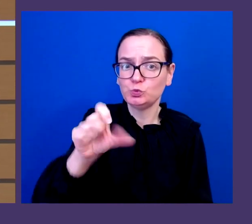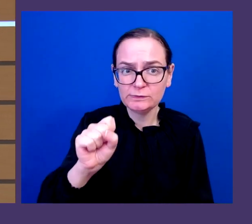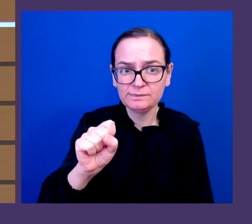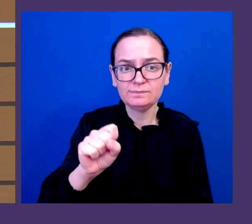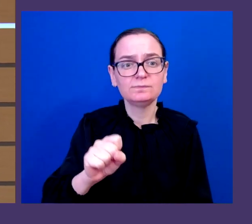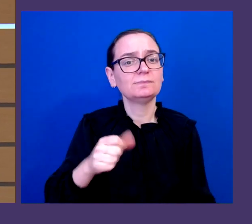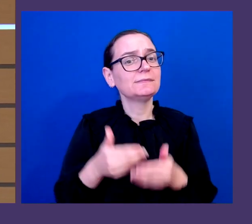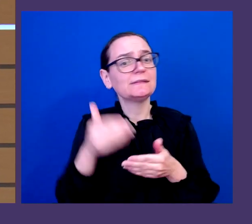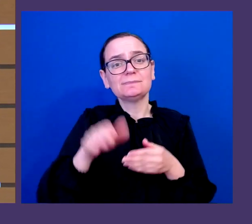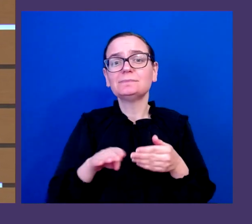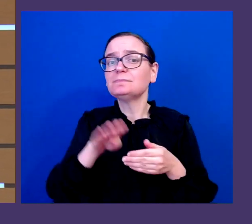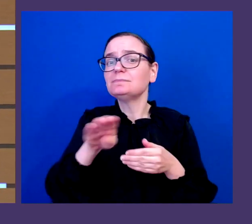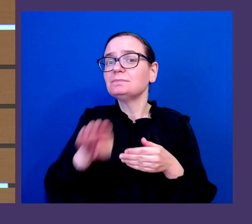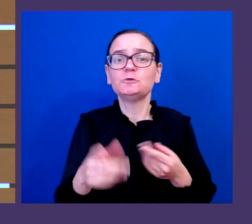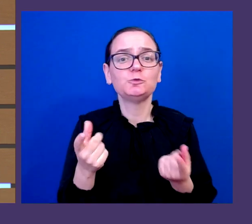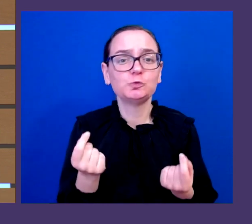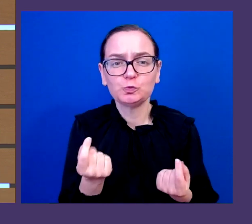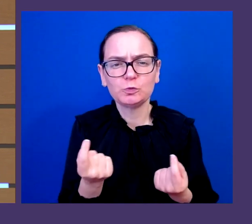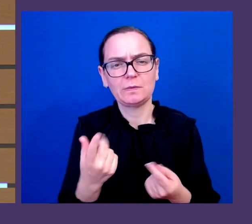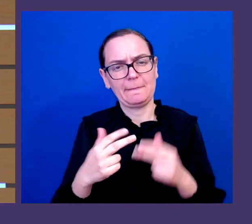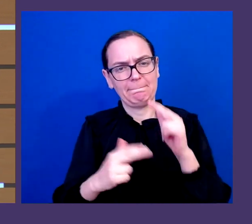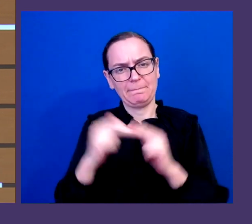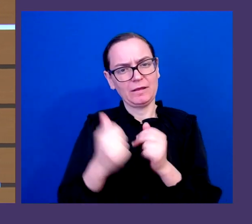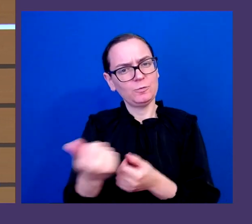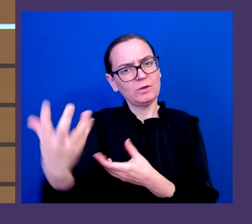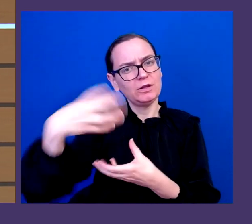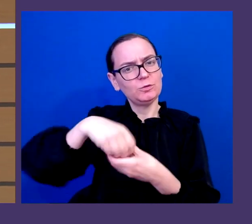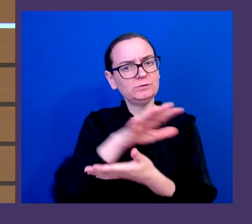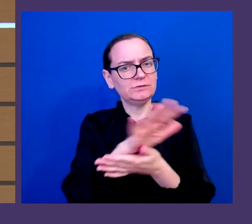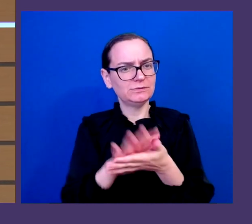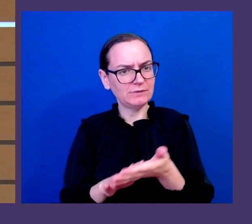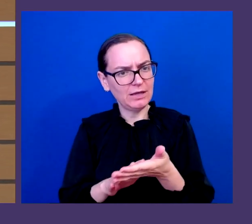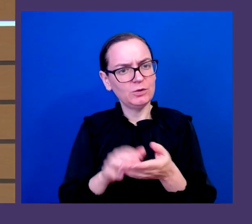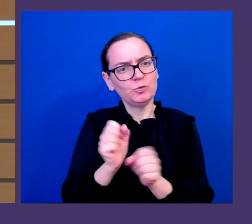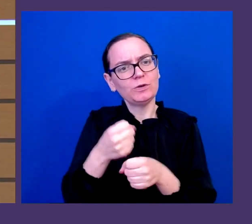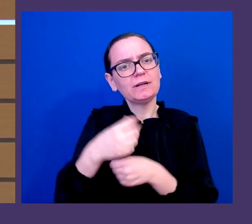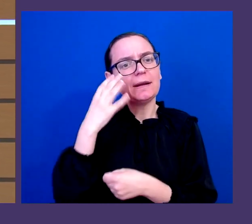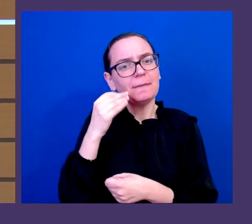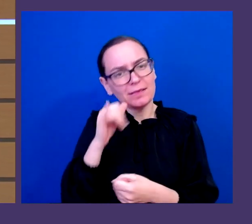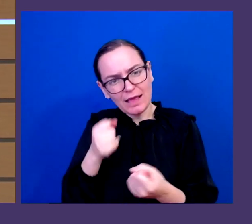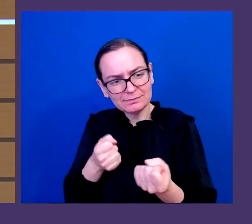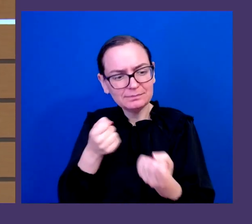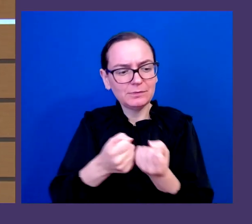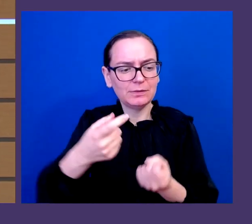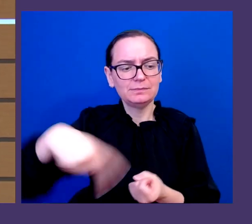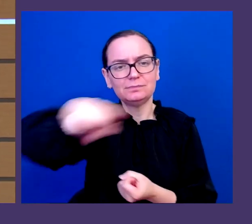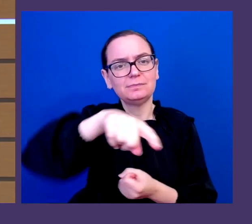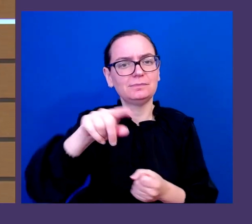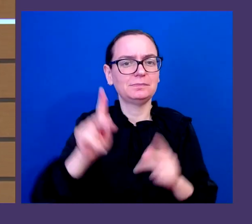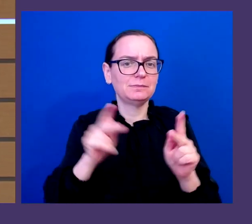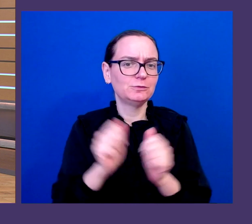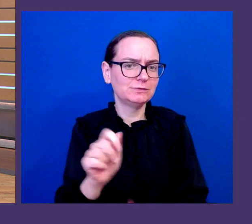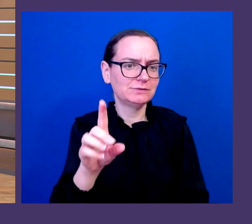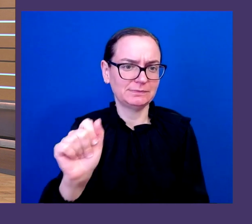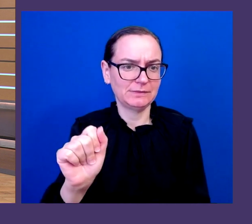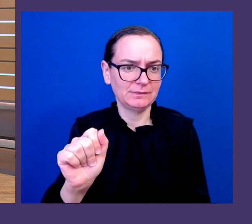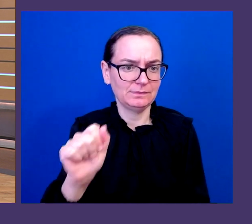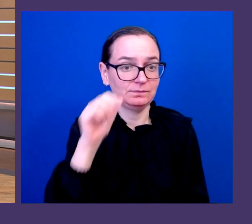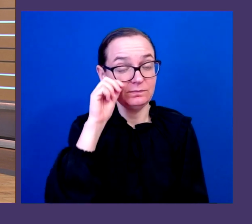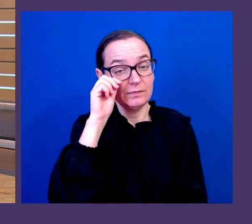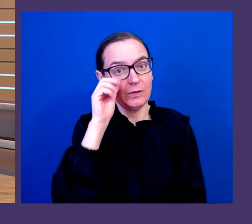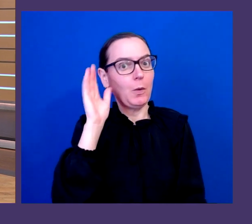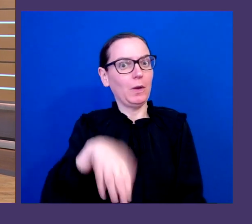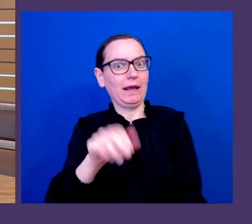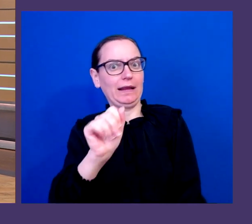with disabilities. And as AI evolves, routine and repetitive tasks will be efficiently automated, freeing us all